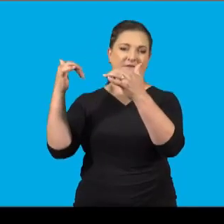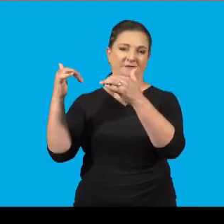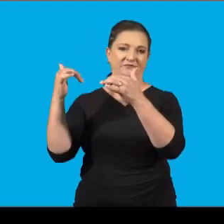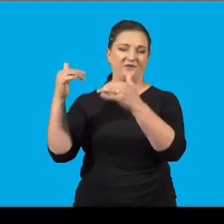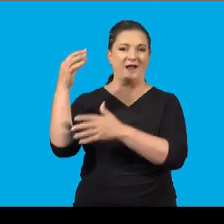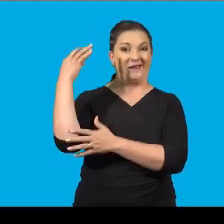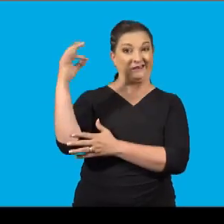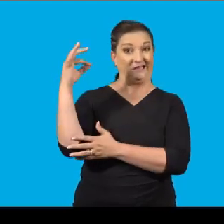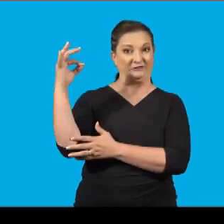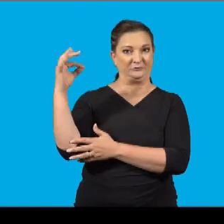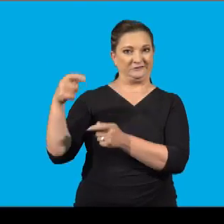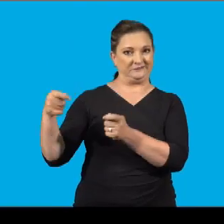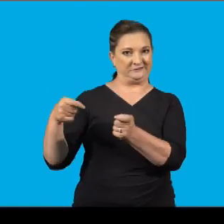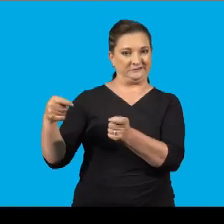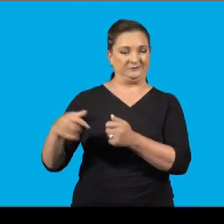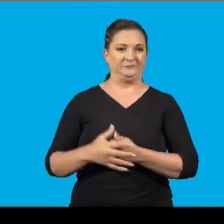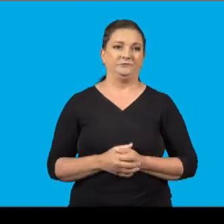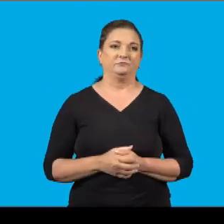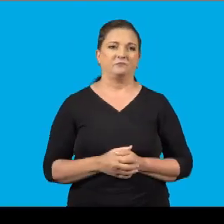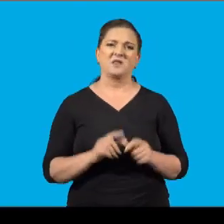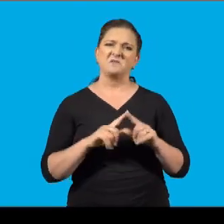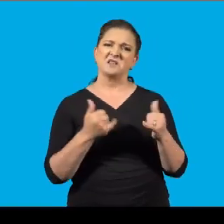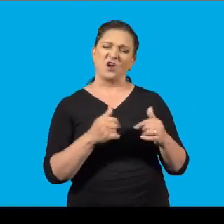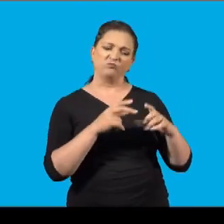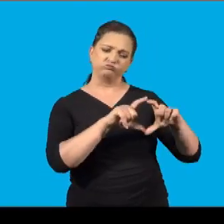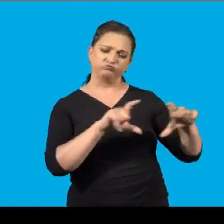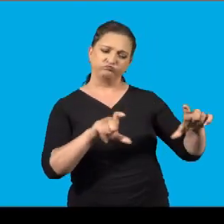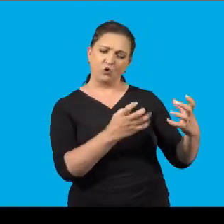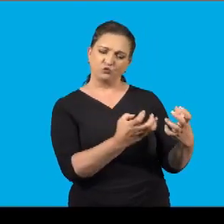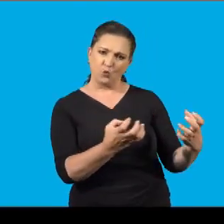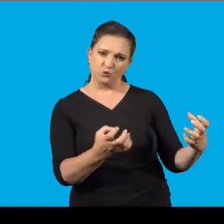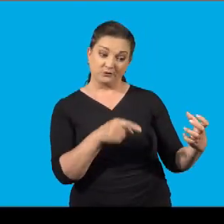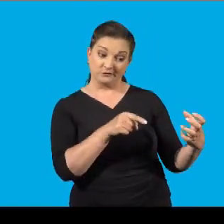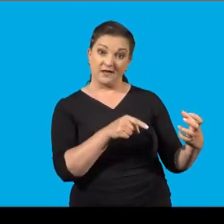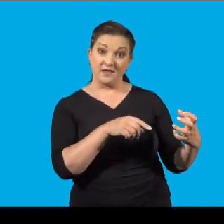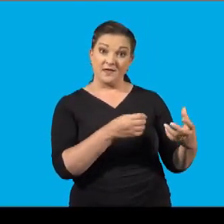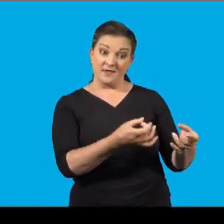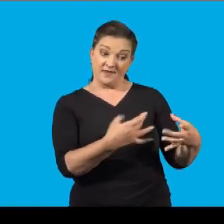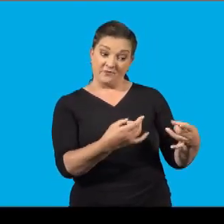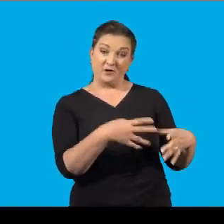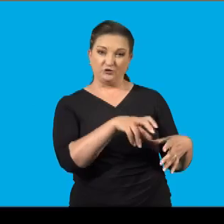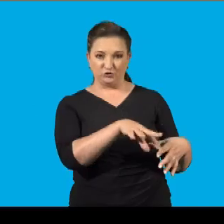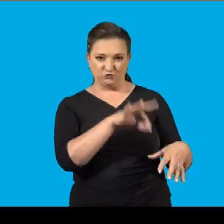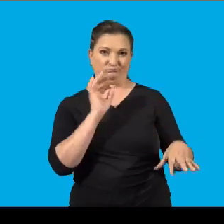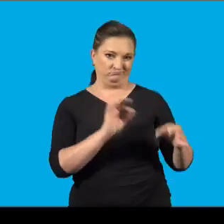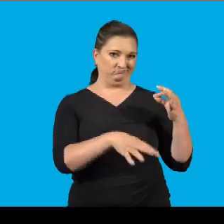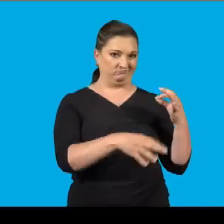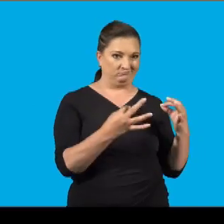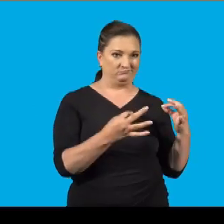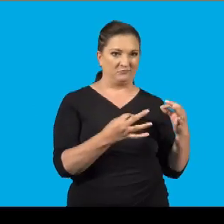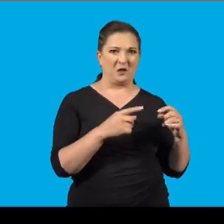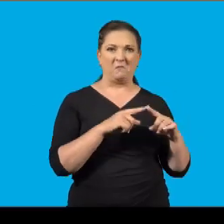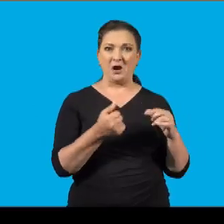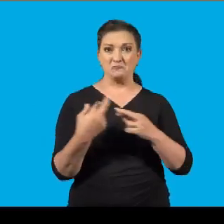at a possible response there. You're just extracting information from the source as it is. It says, in order